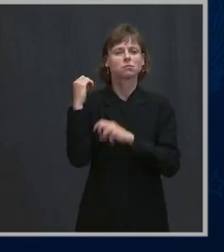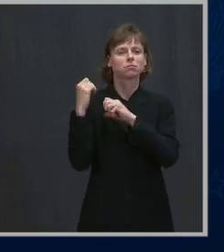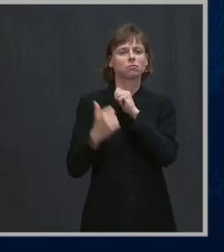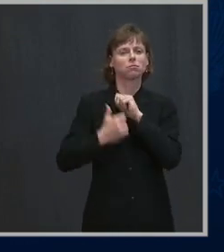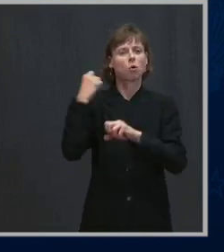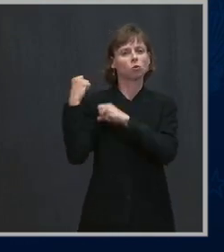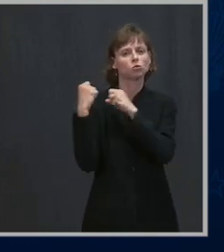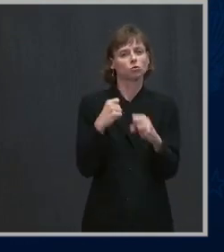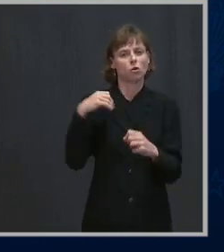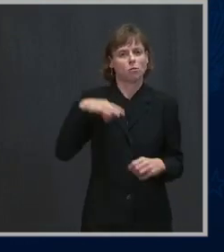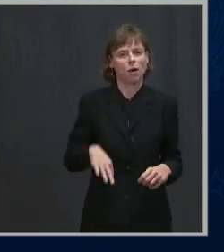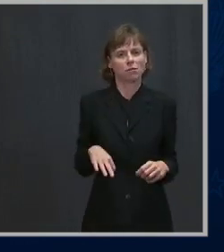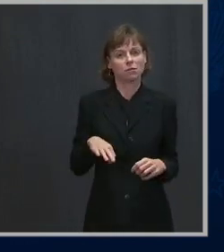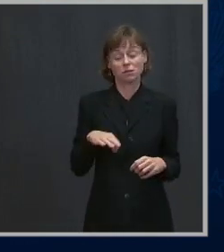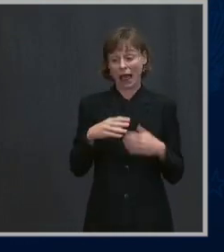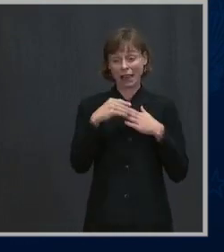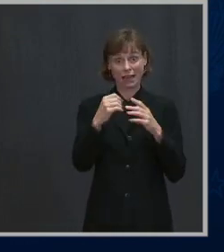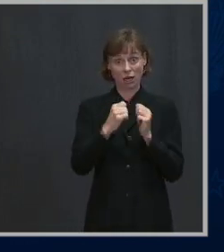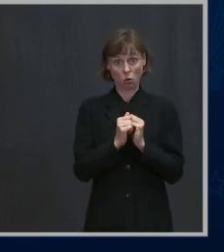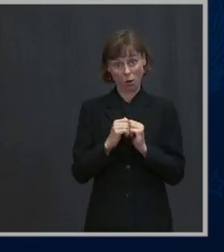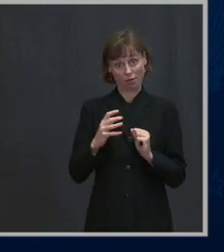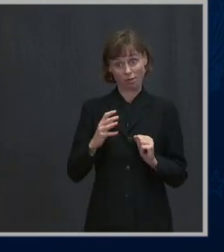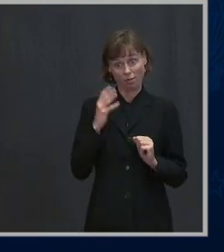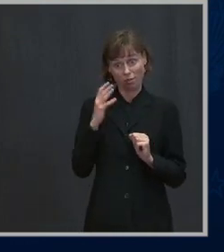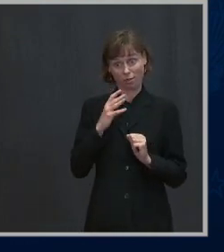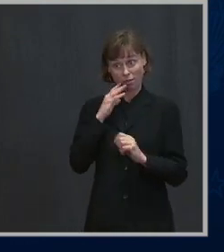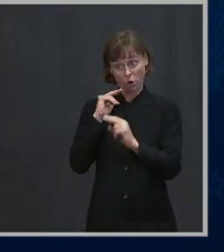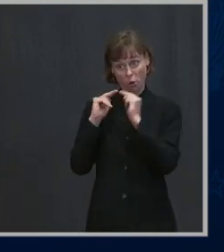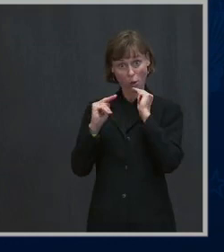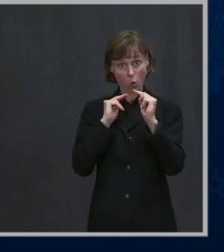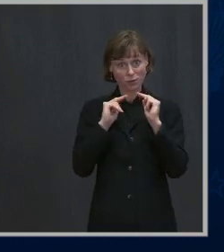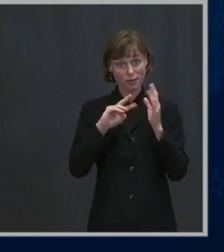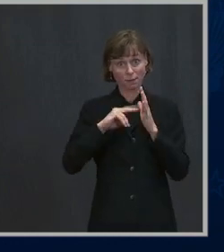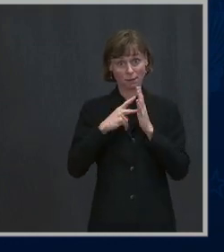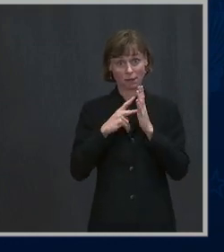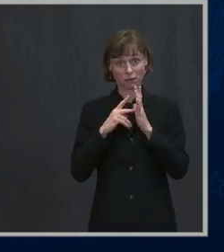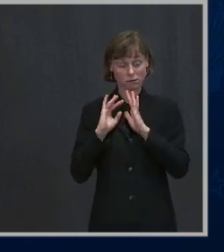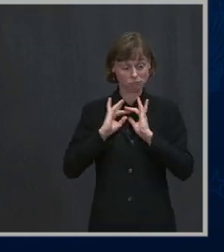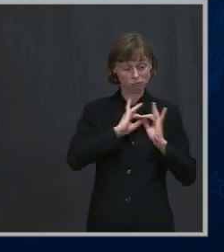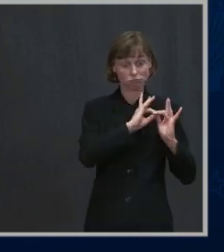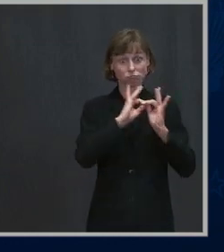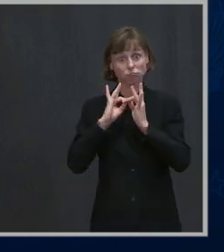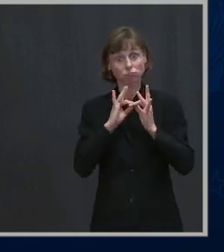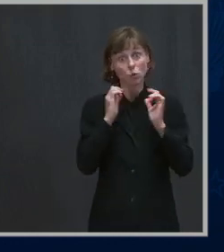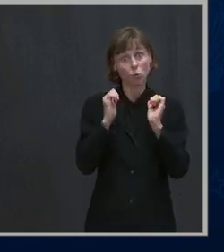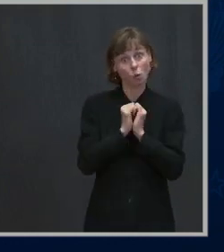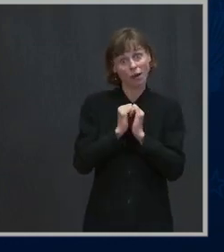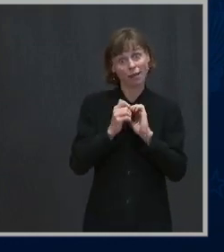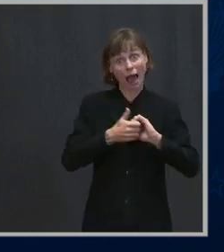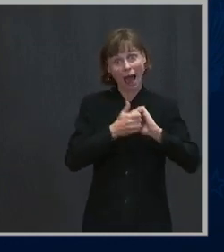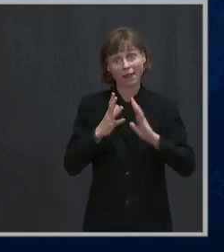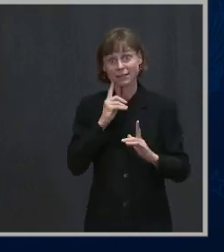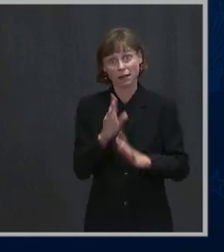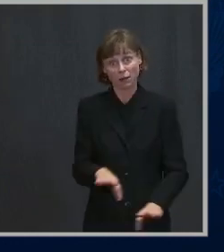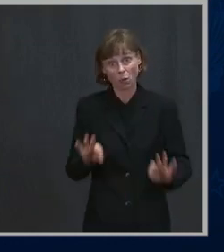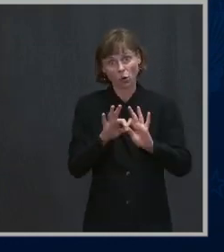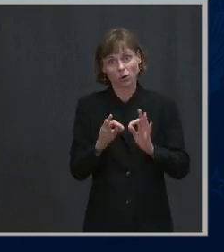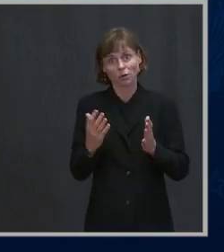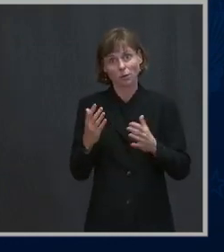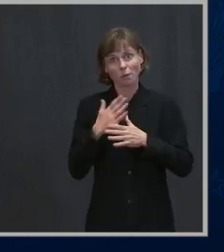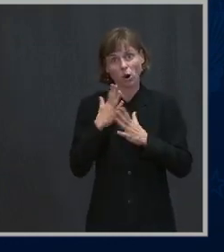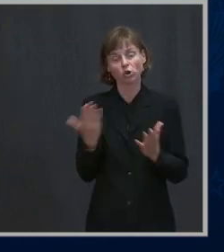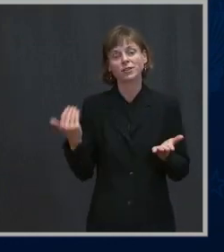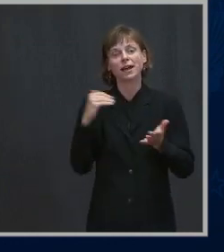diplomacy means standing shoulder to shoulder with our allies and key partners once again by leading with